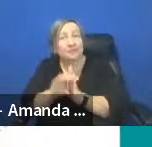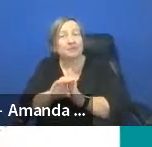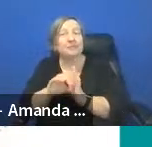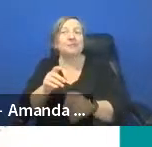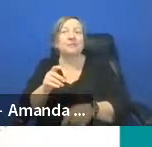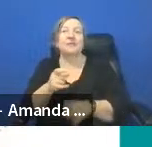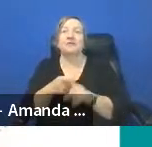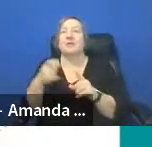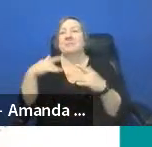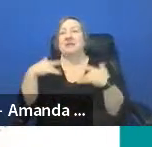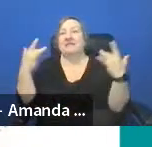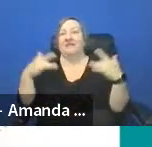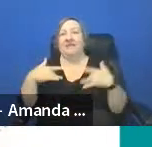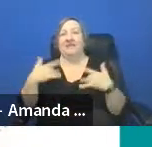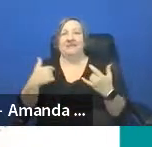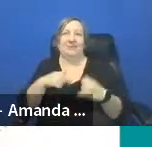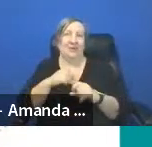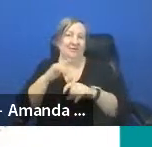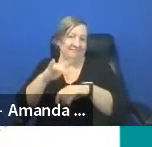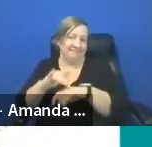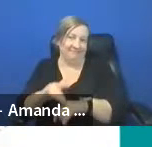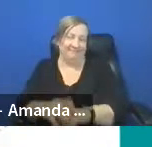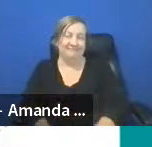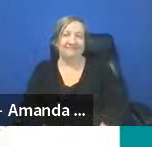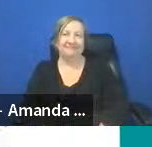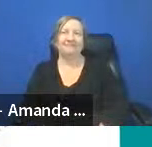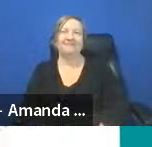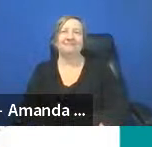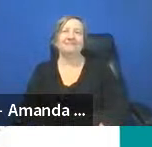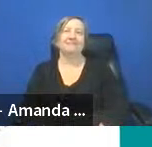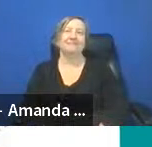from events that we went to.